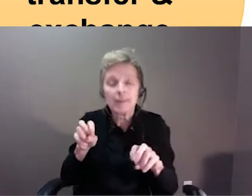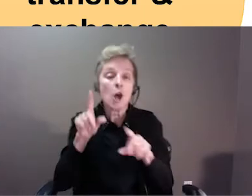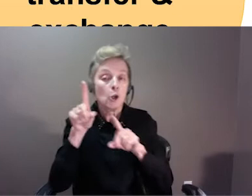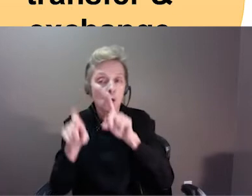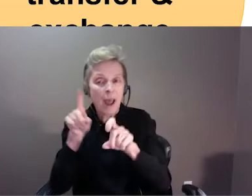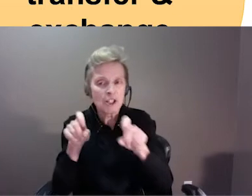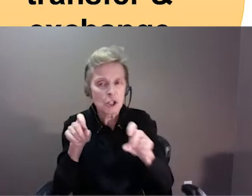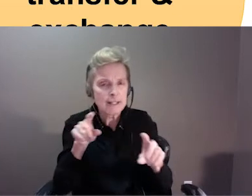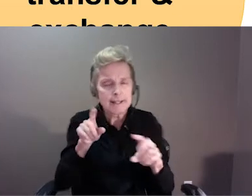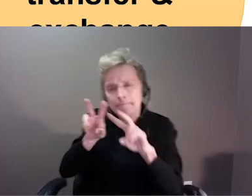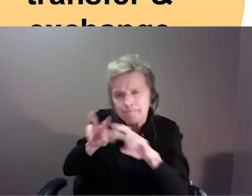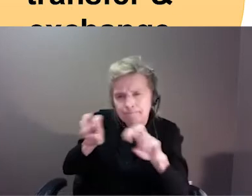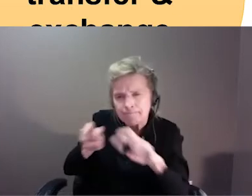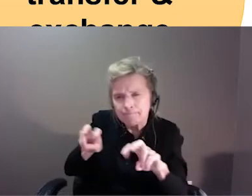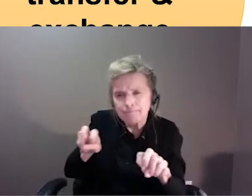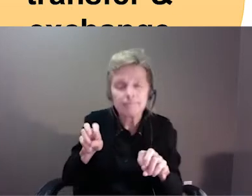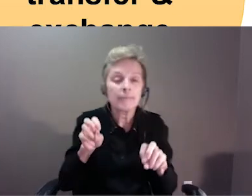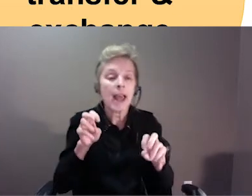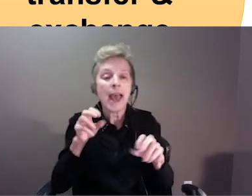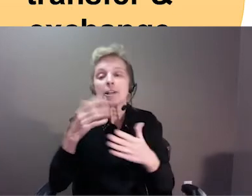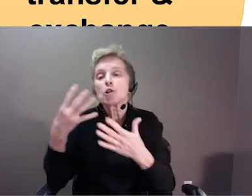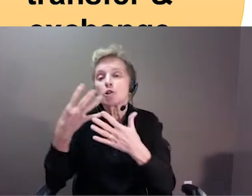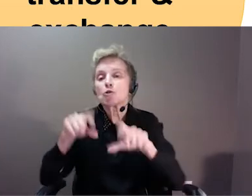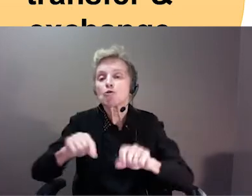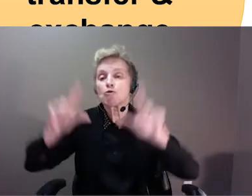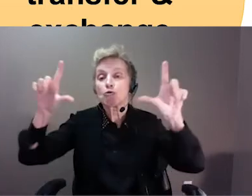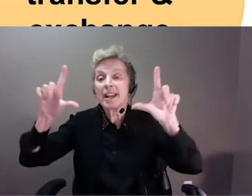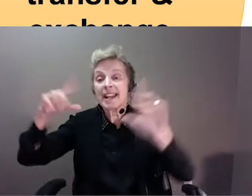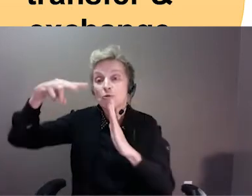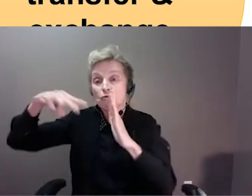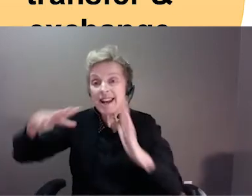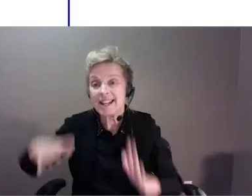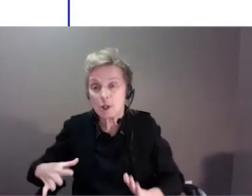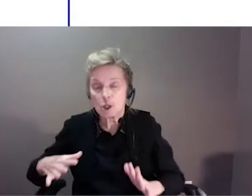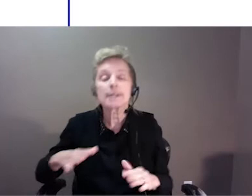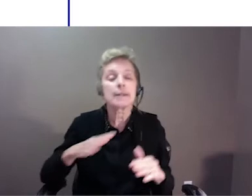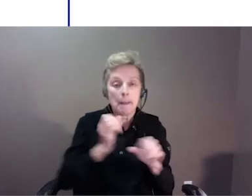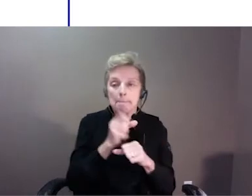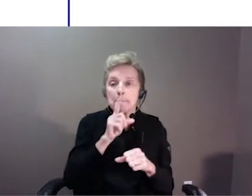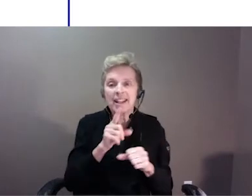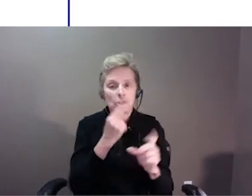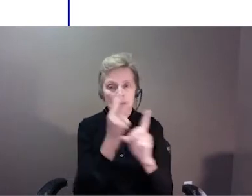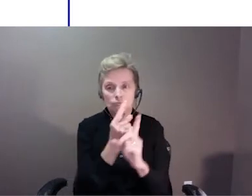with assistive technologies such as screen readers. Next slide, please.